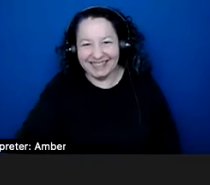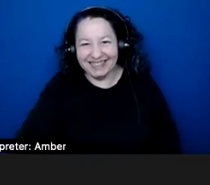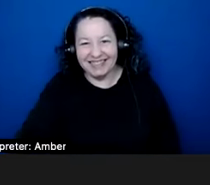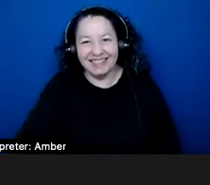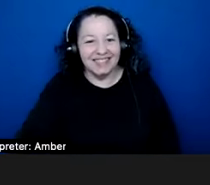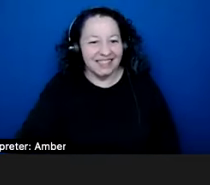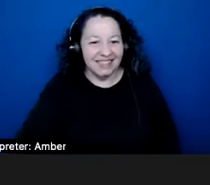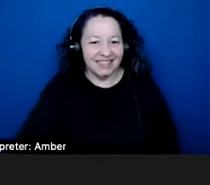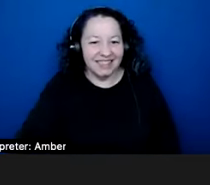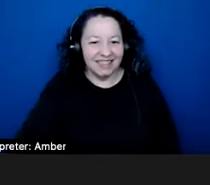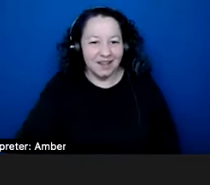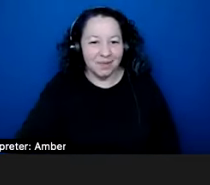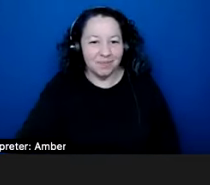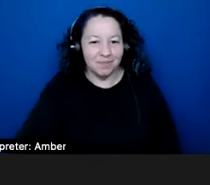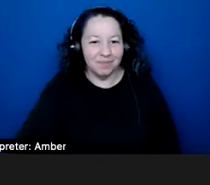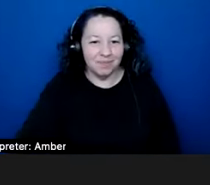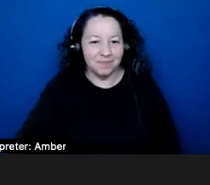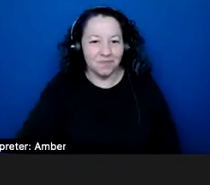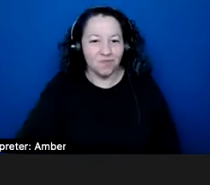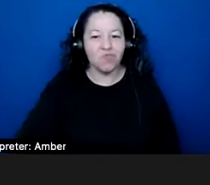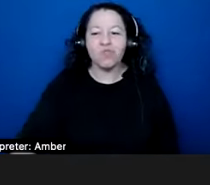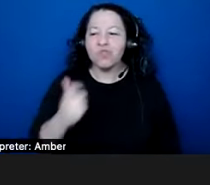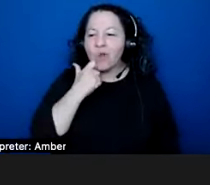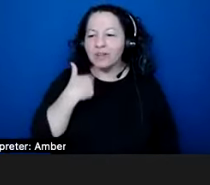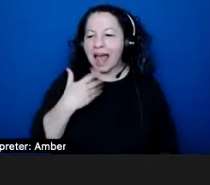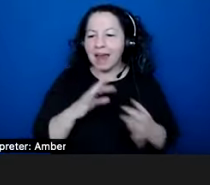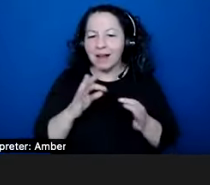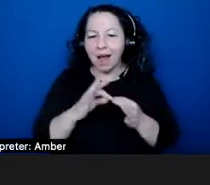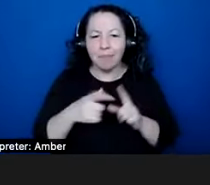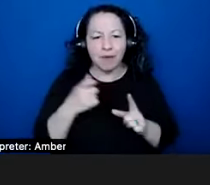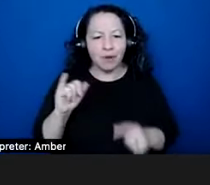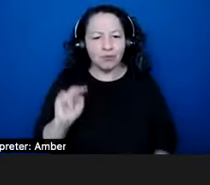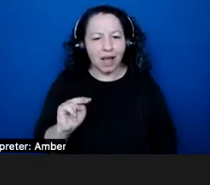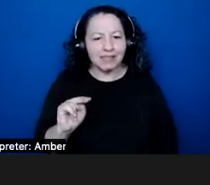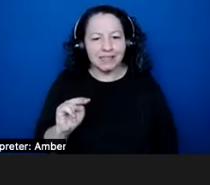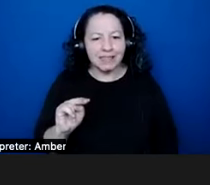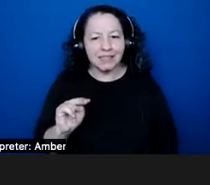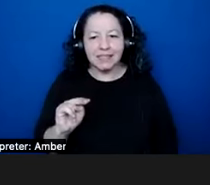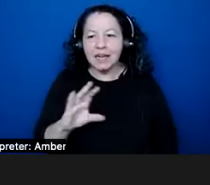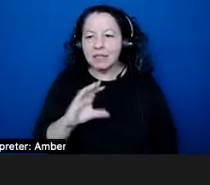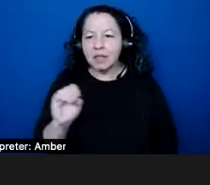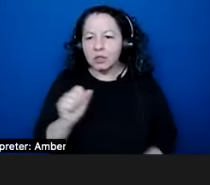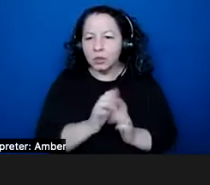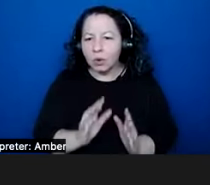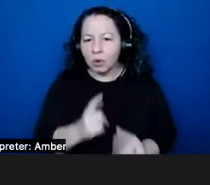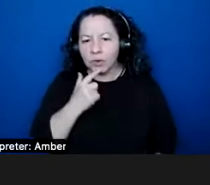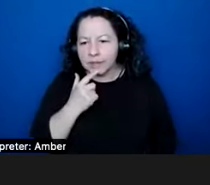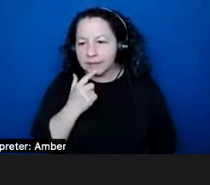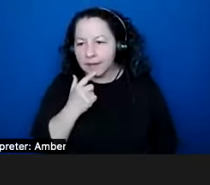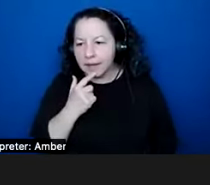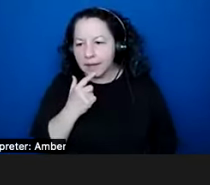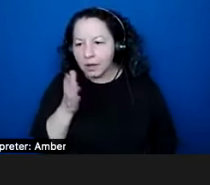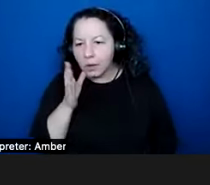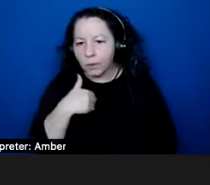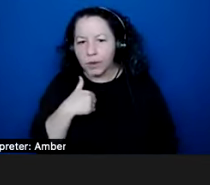We just had a comment in the chat from Justin. It says, coworker said you'll have contracts